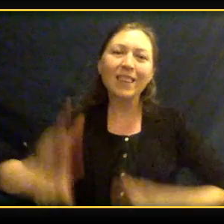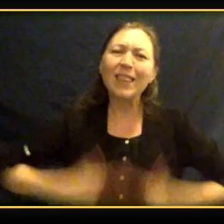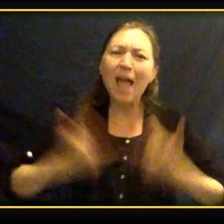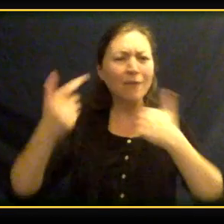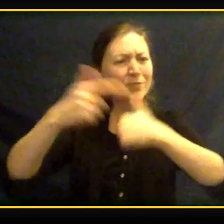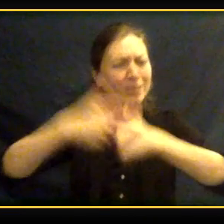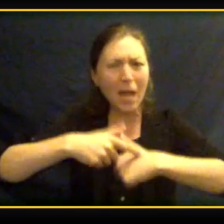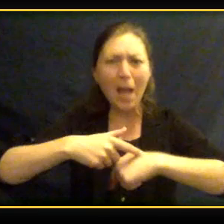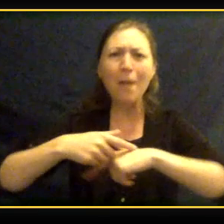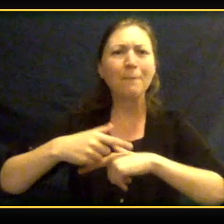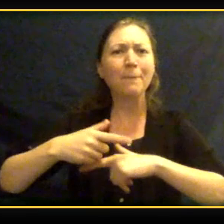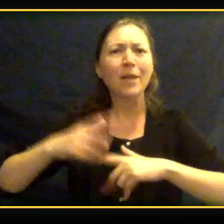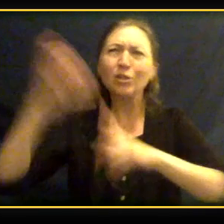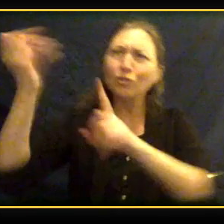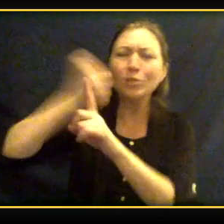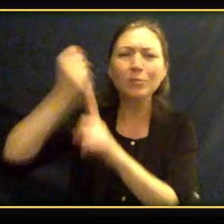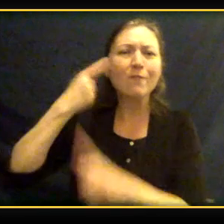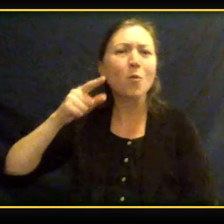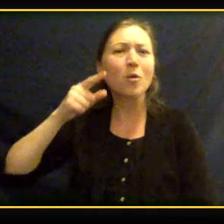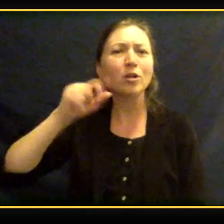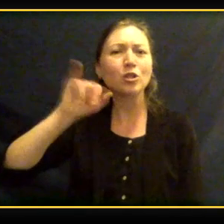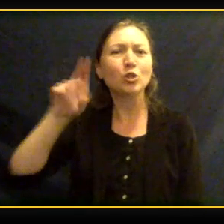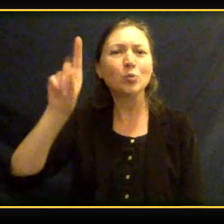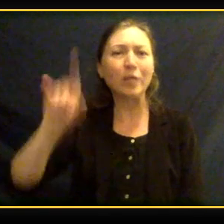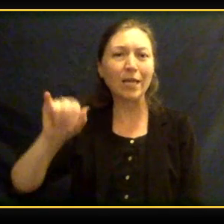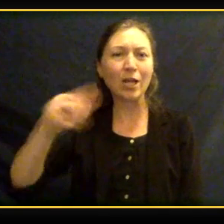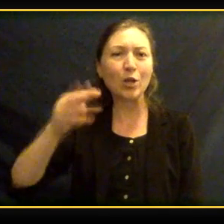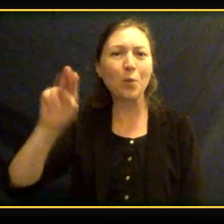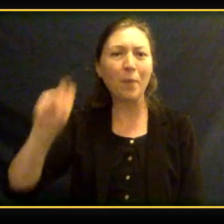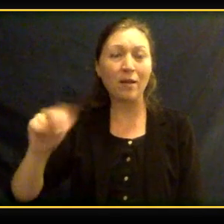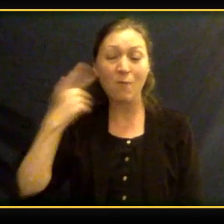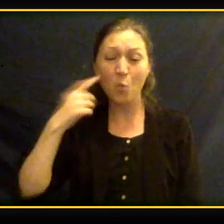Heumann. For years, organizations like Starkloff